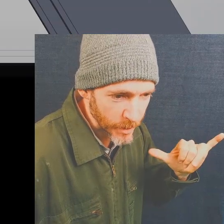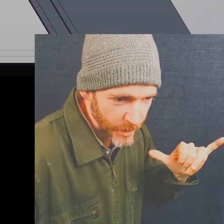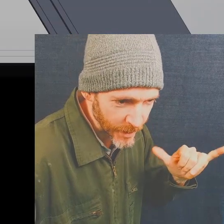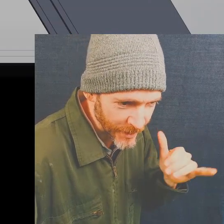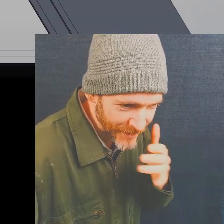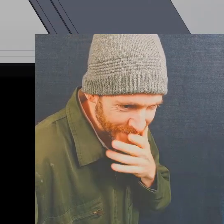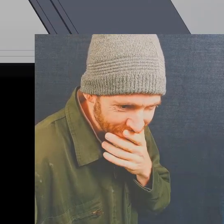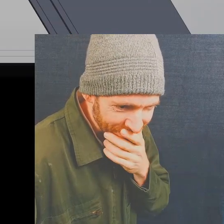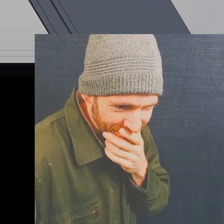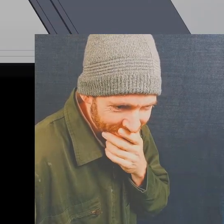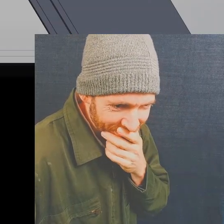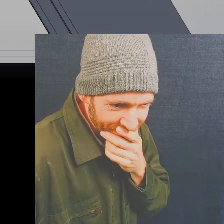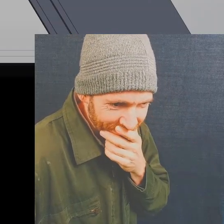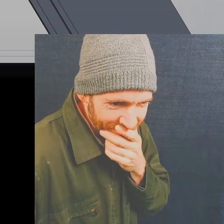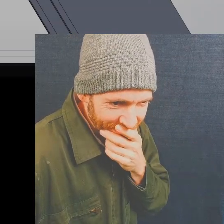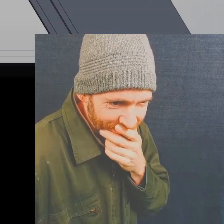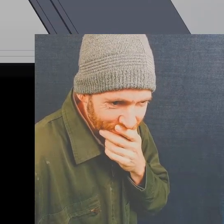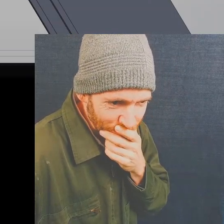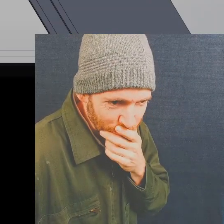sub-assembly.